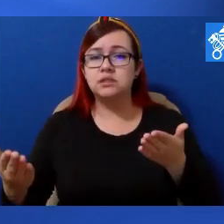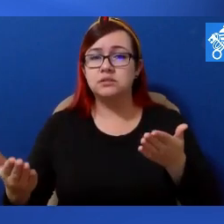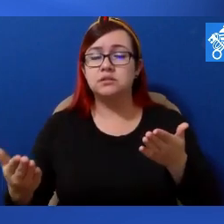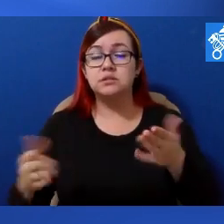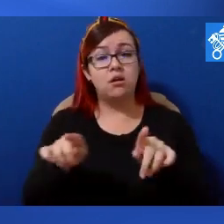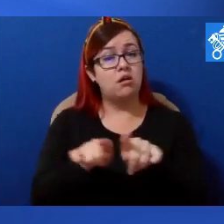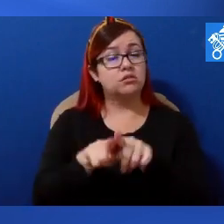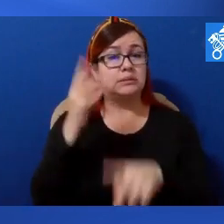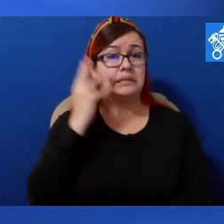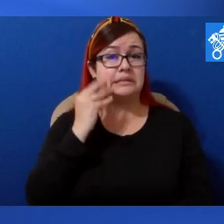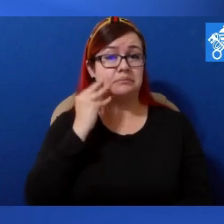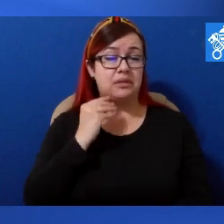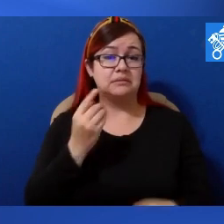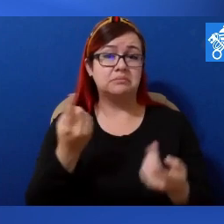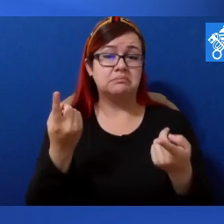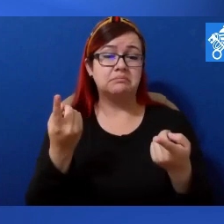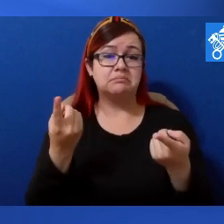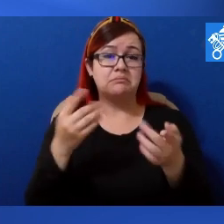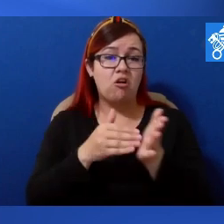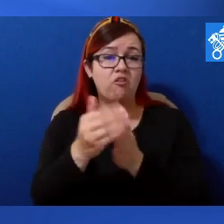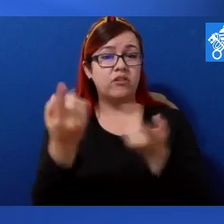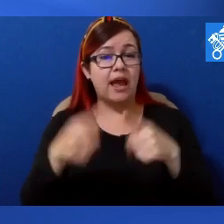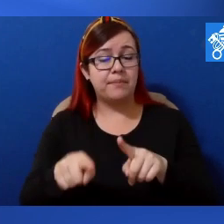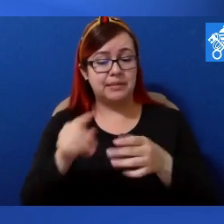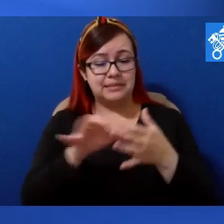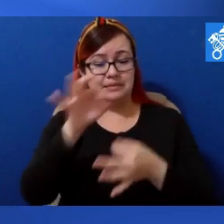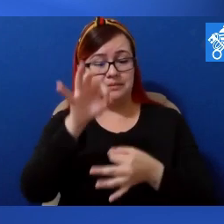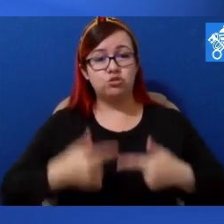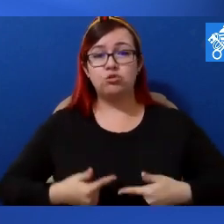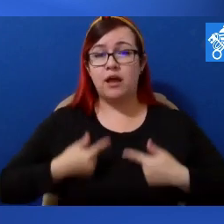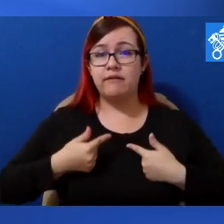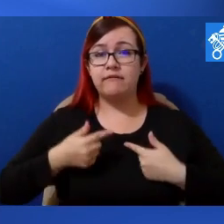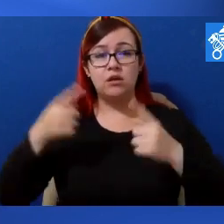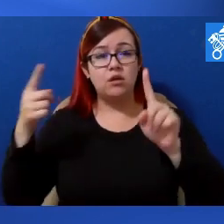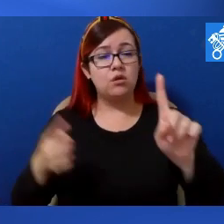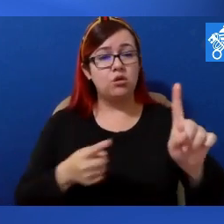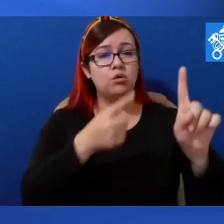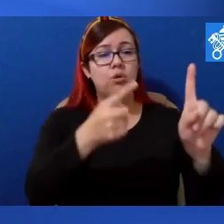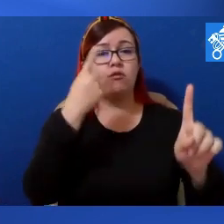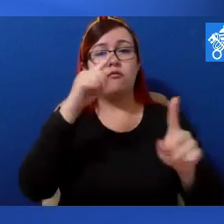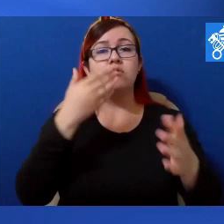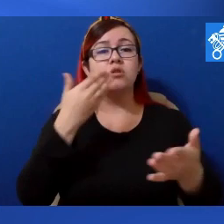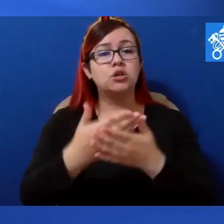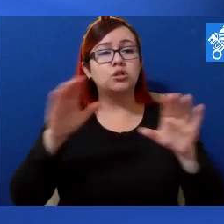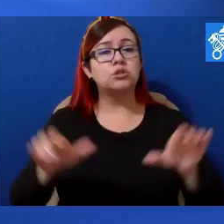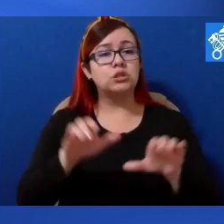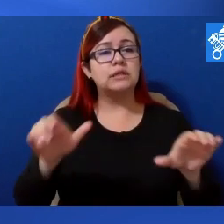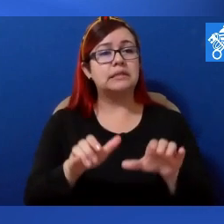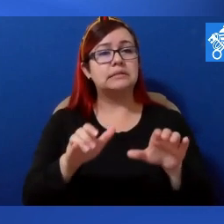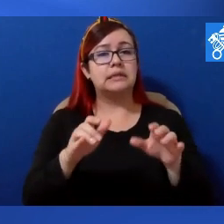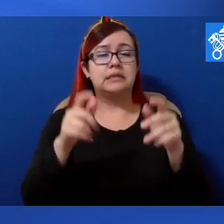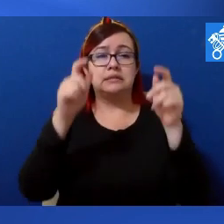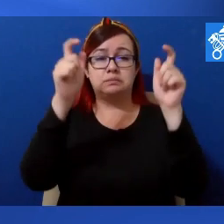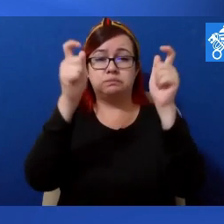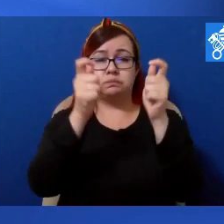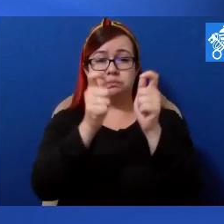we would never complete anything. This is also an experience common to the spiritual life. The road to goodness, the